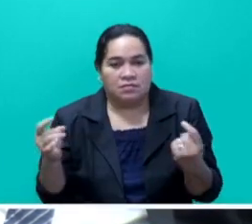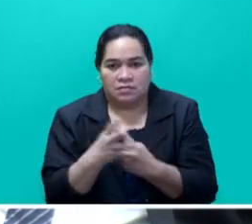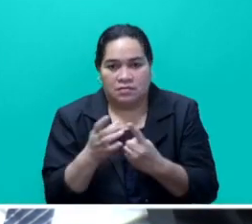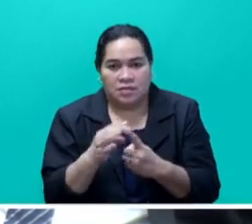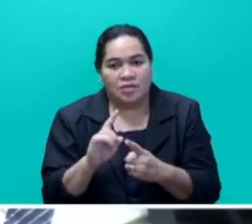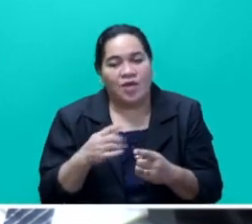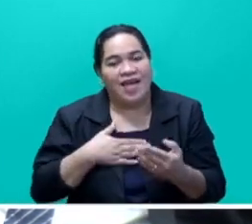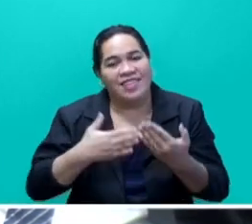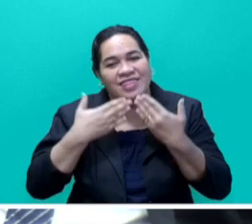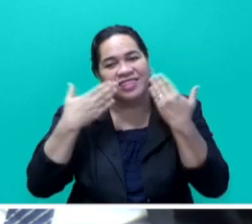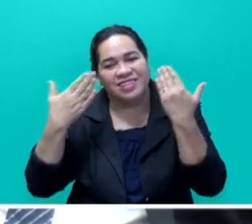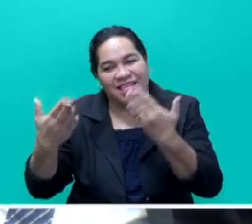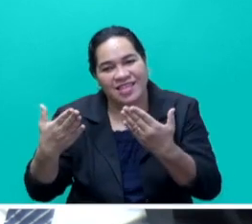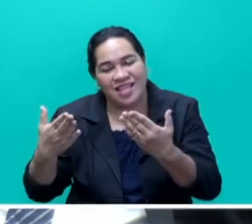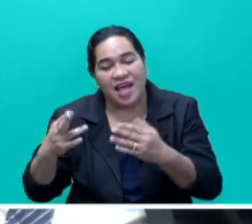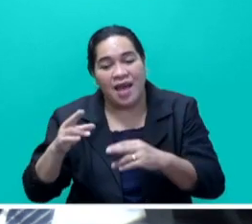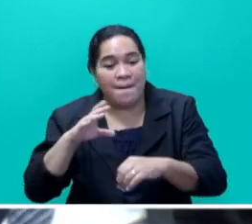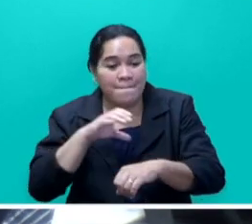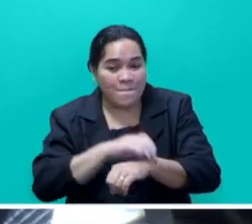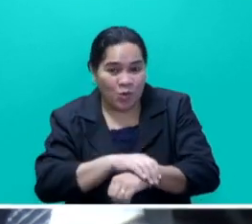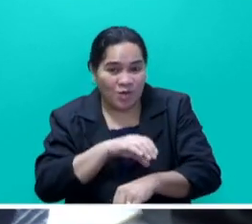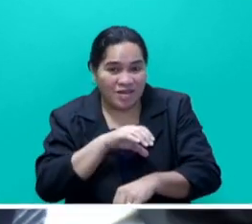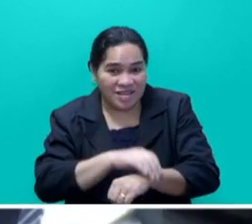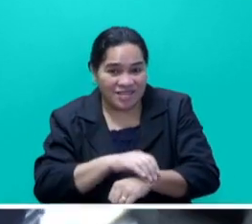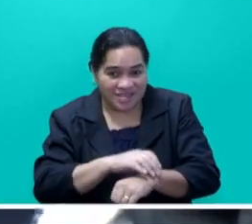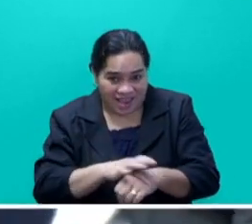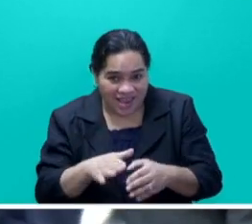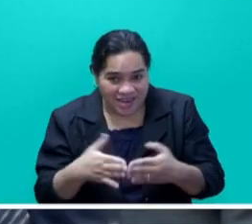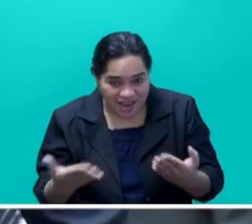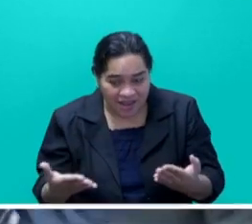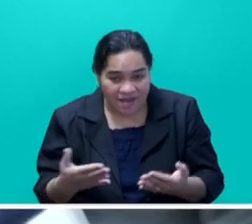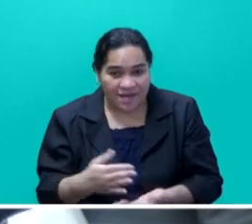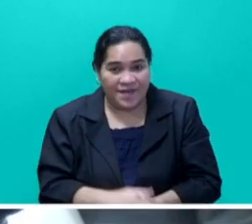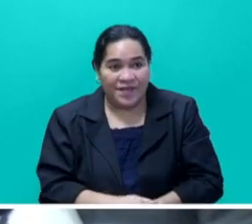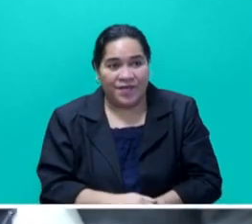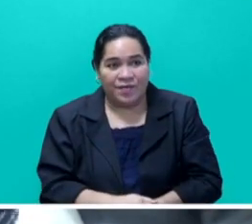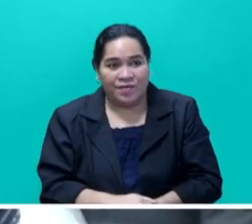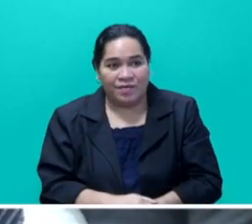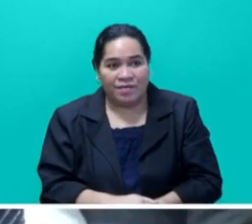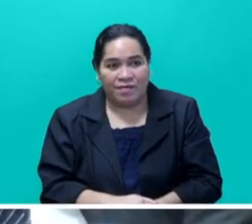that the Fiji Police Force is not